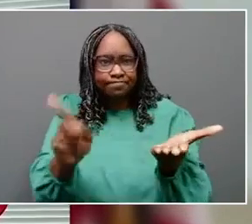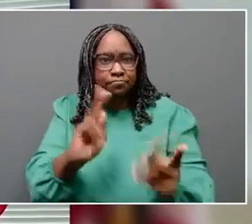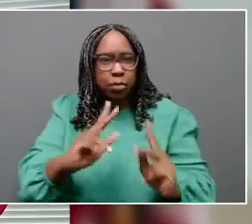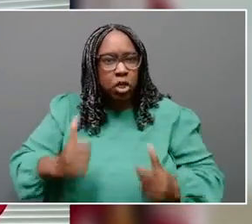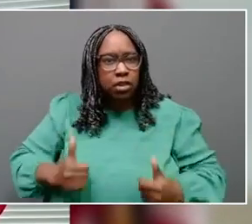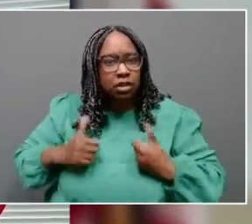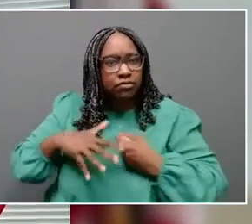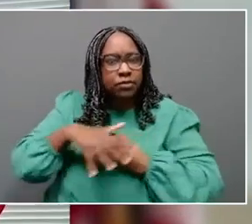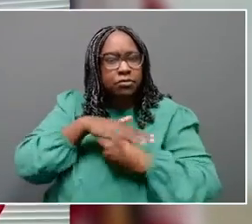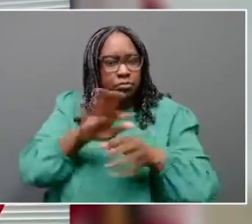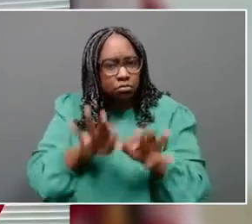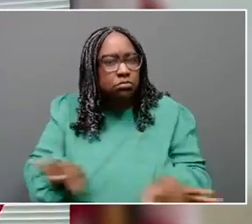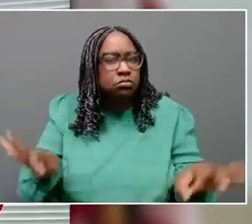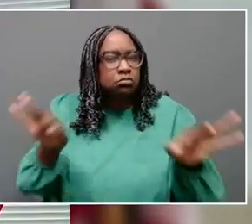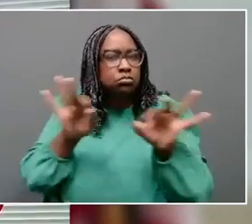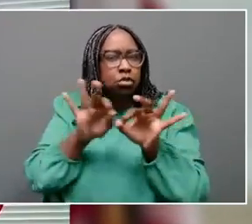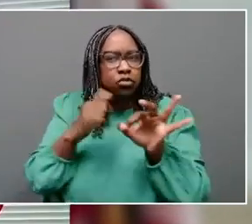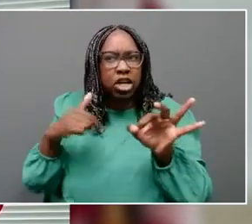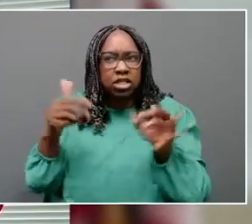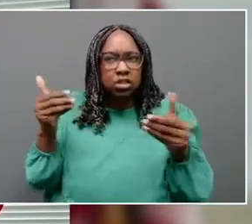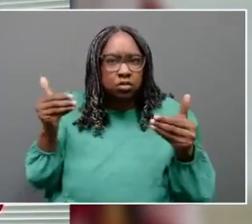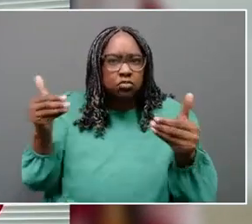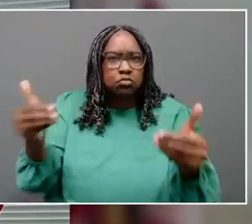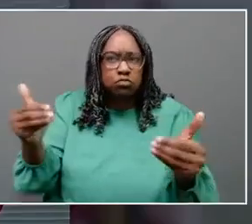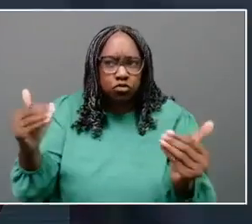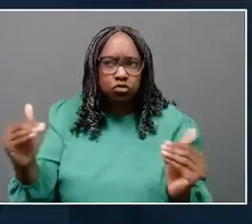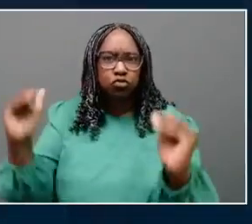us going forward.